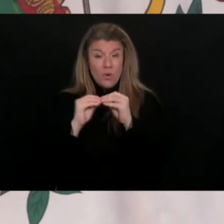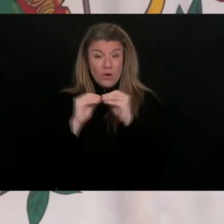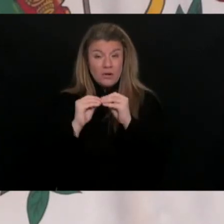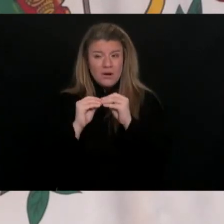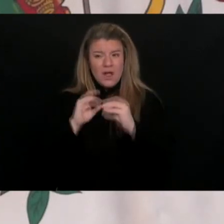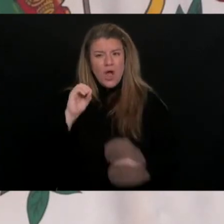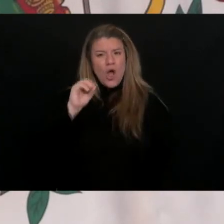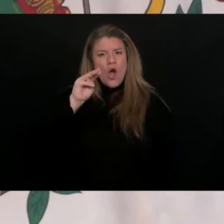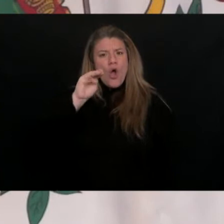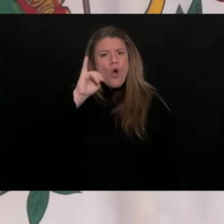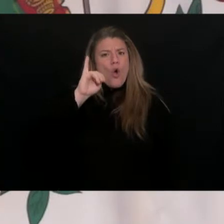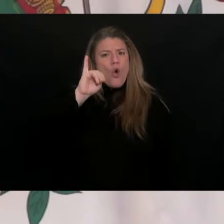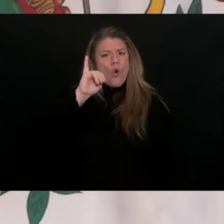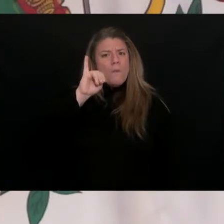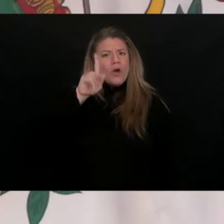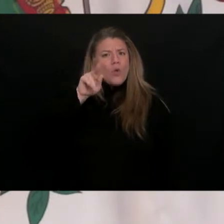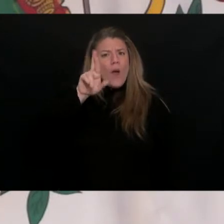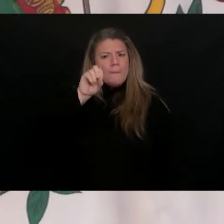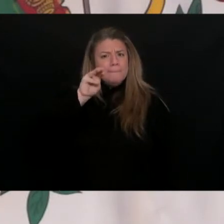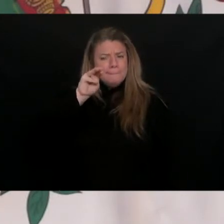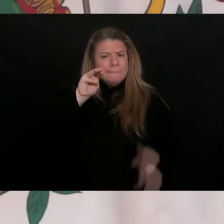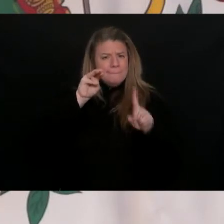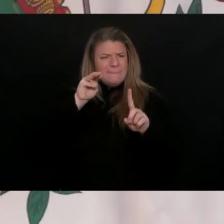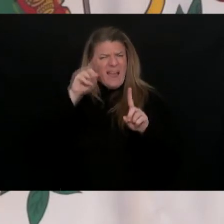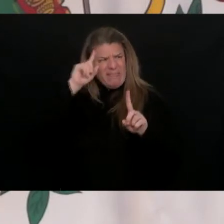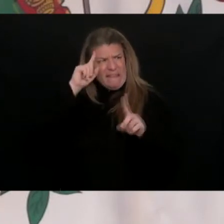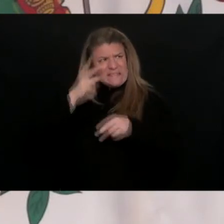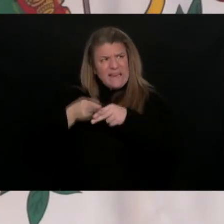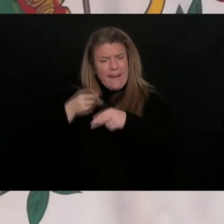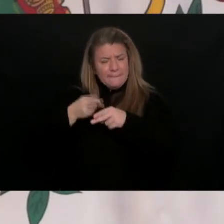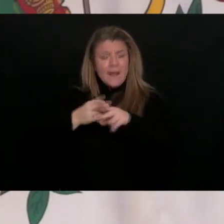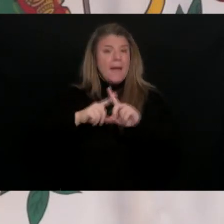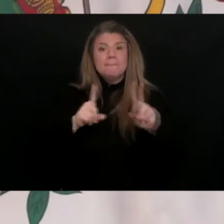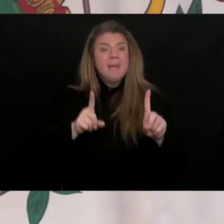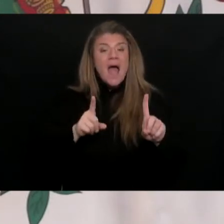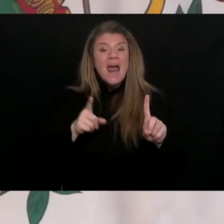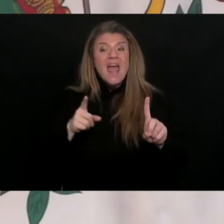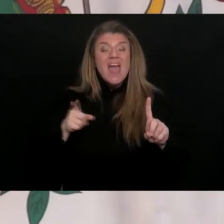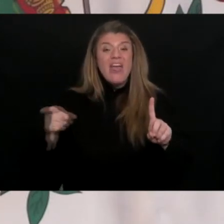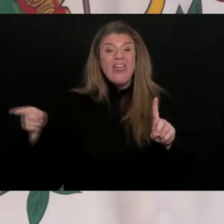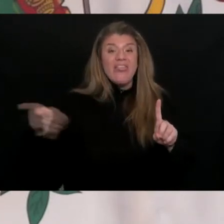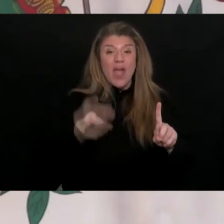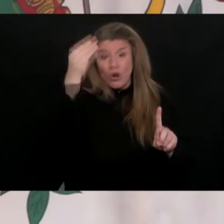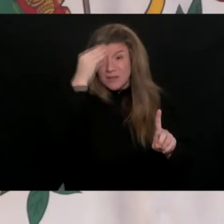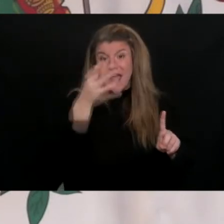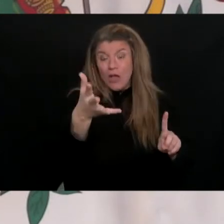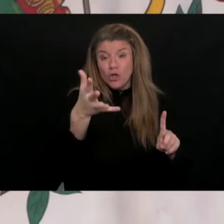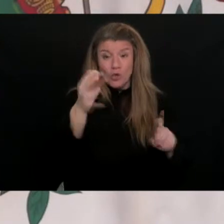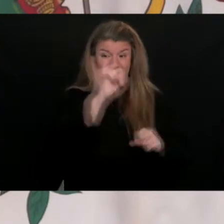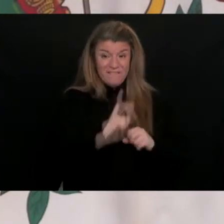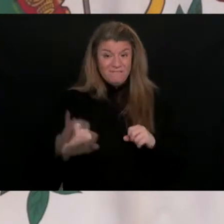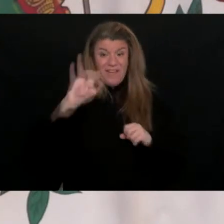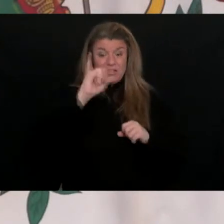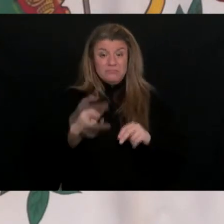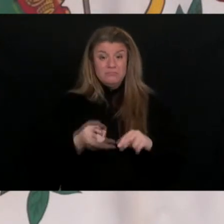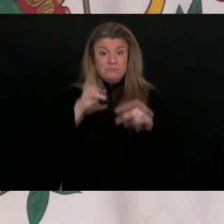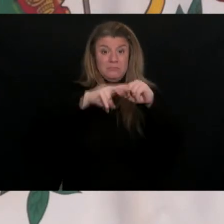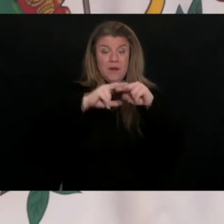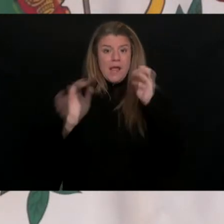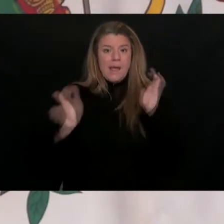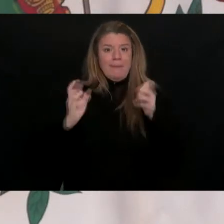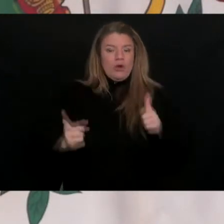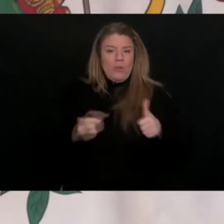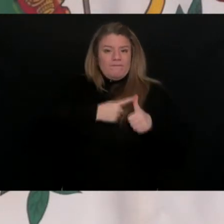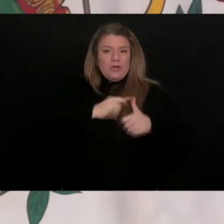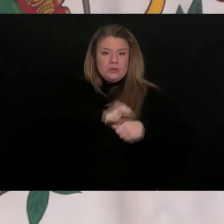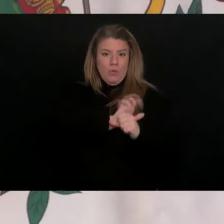Omicron, but nevertheless, everybody's telling you how infectious they are versus the regular COVID stuff.